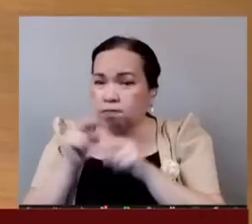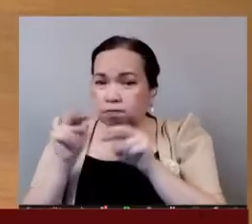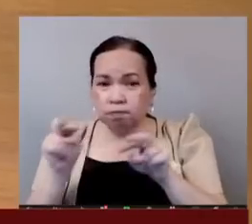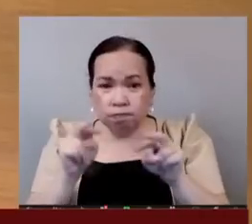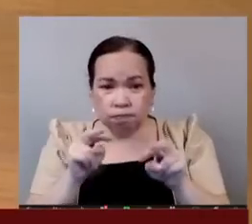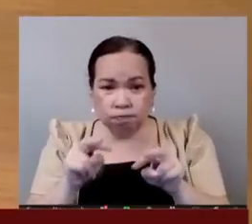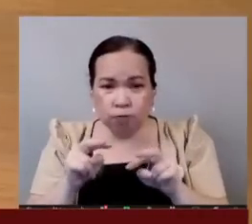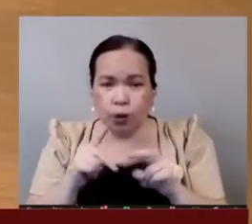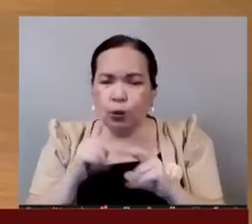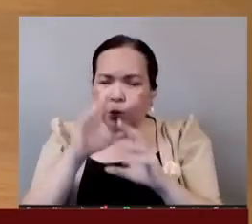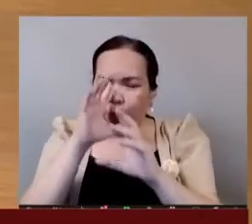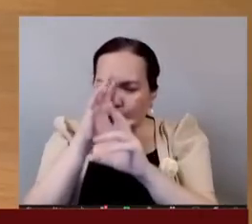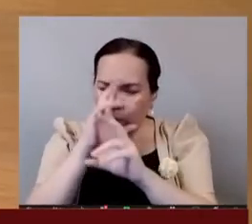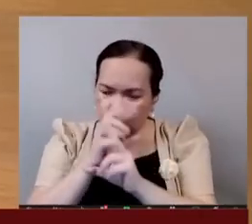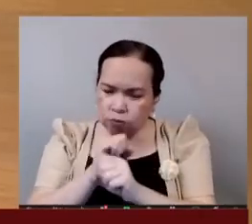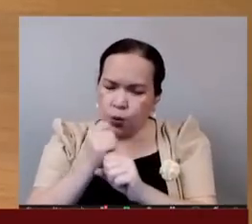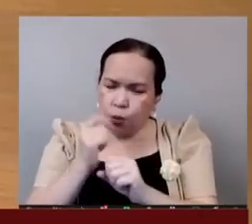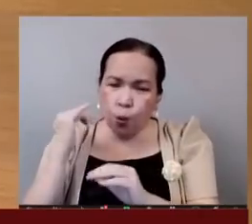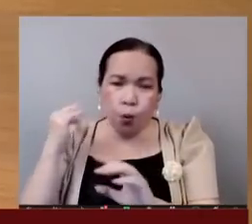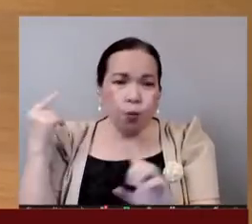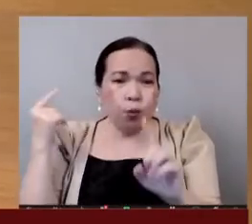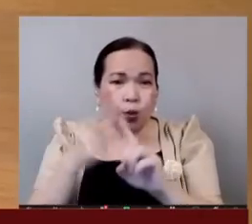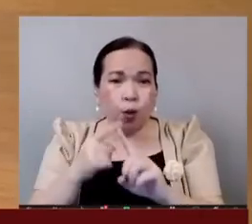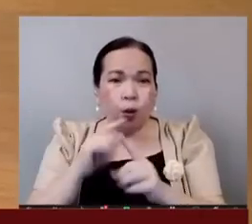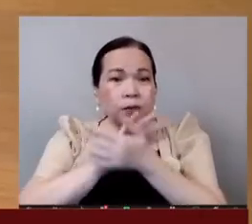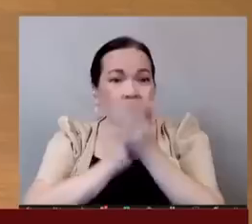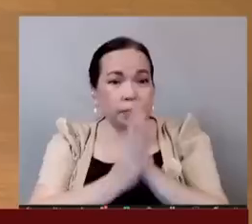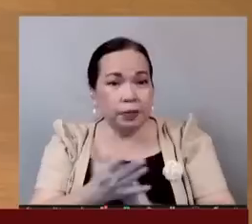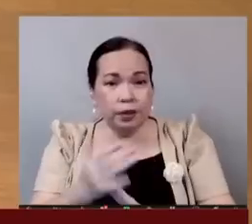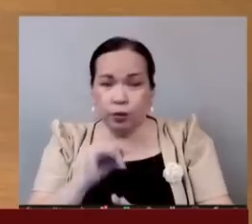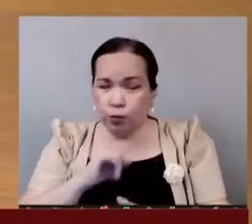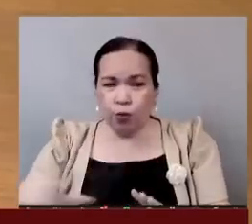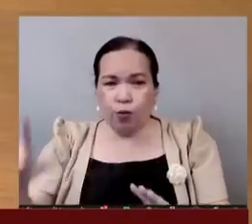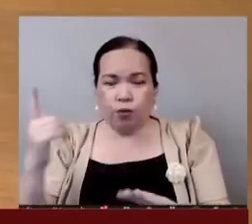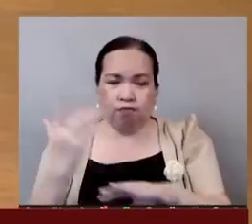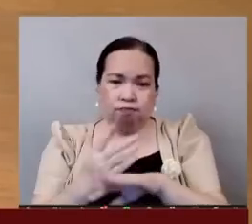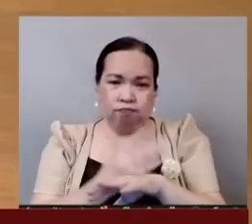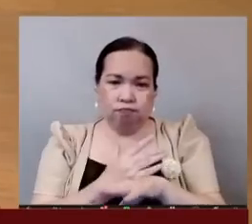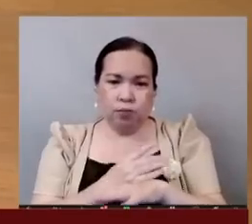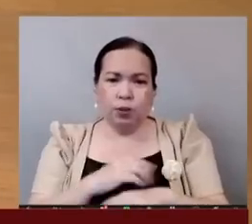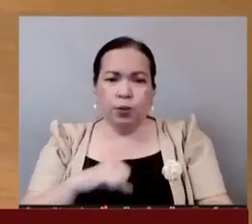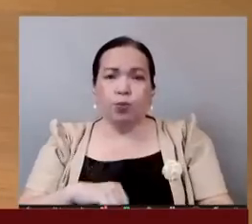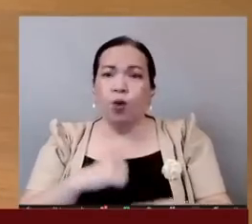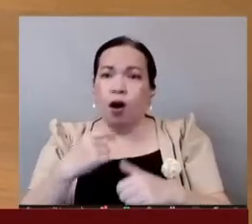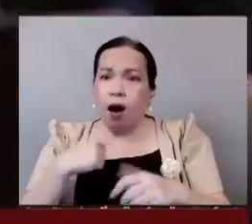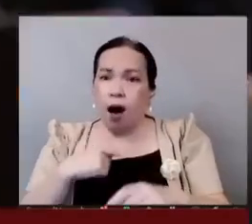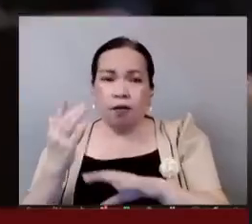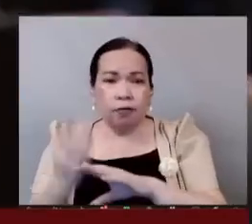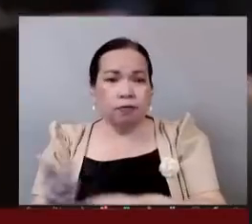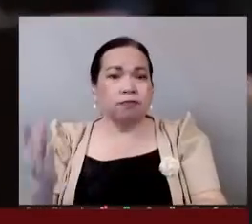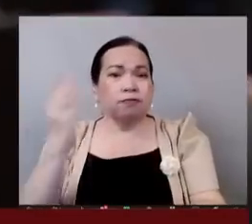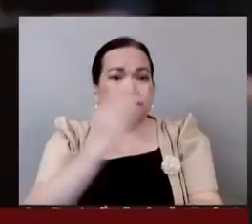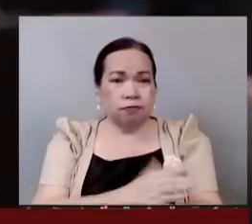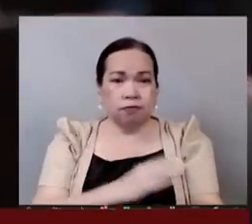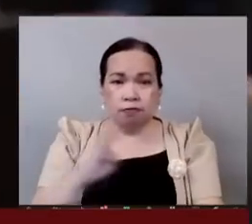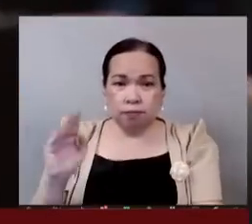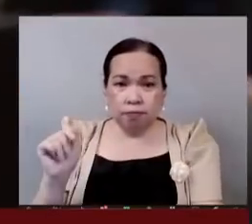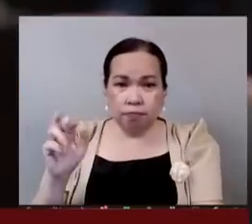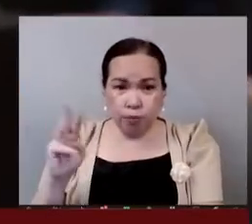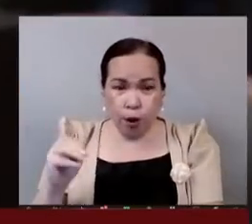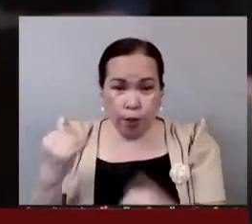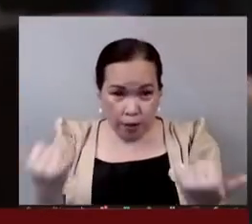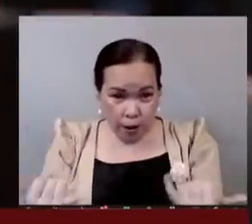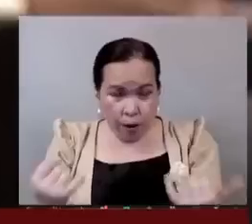paghahangad ng kapayapaan at kaunlaran. We are proud of the progress that the BARM has taken. It will